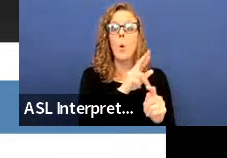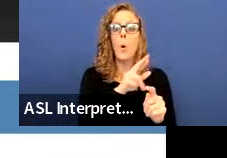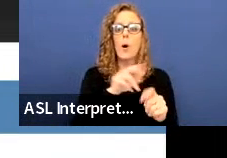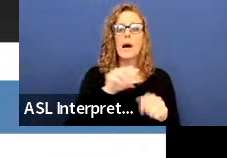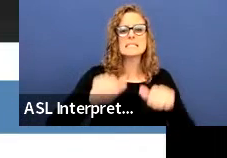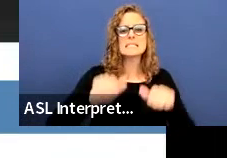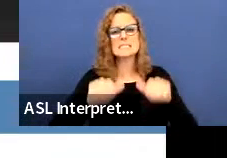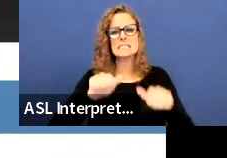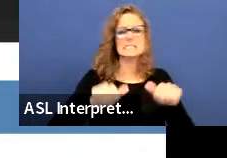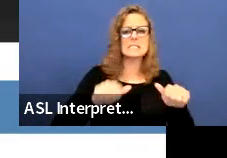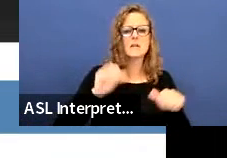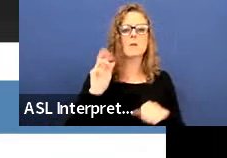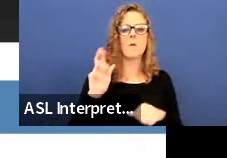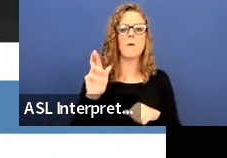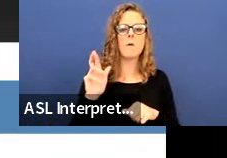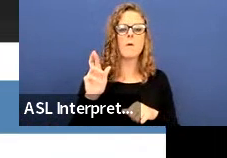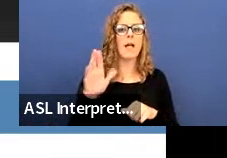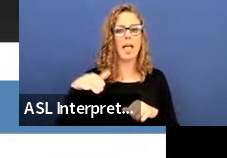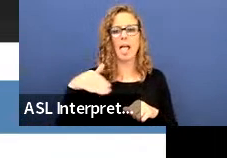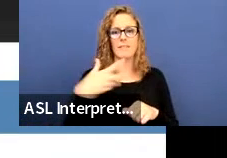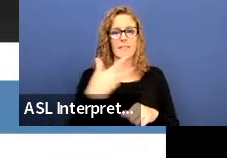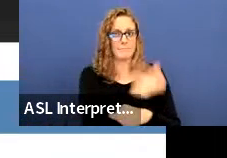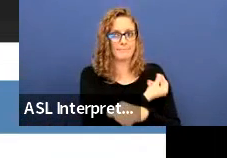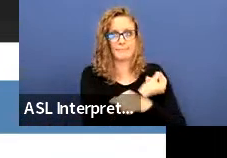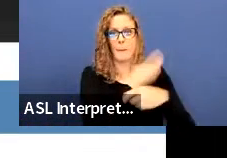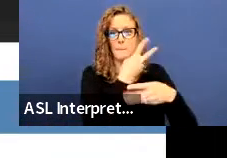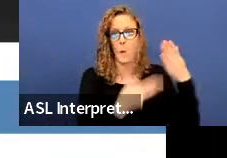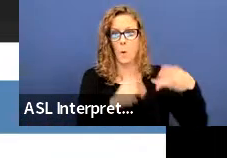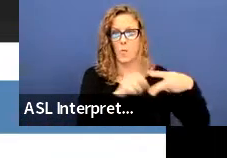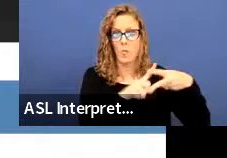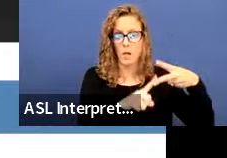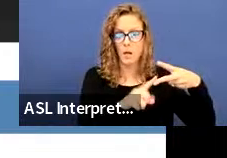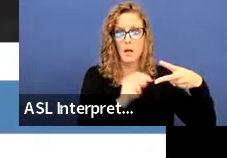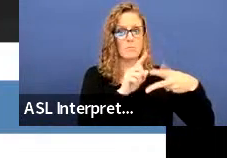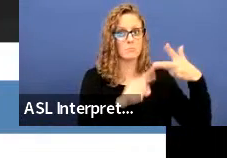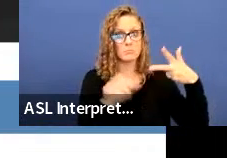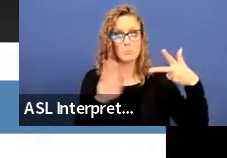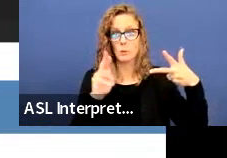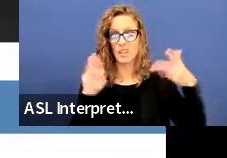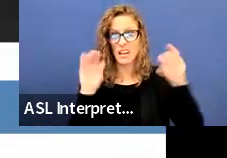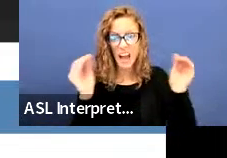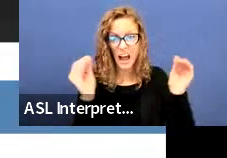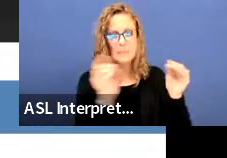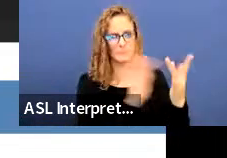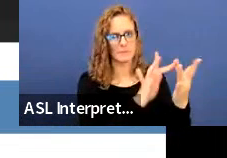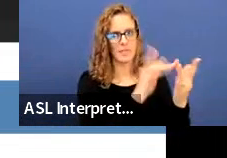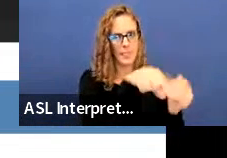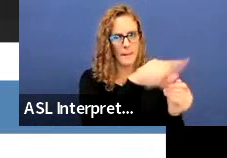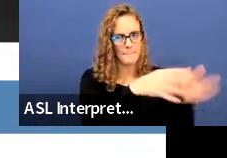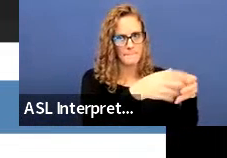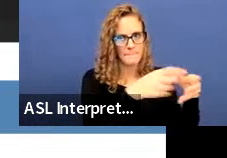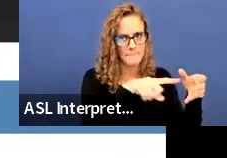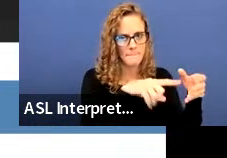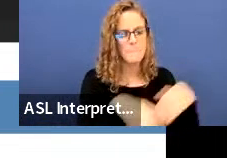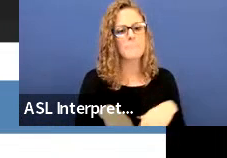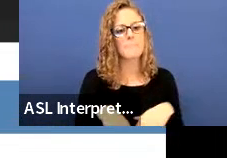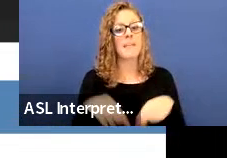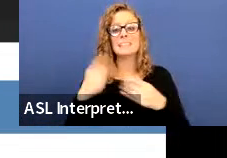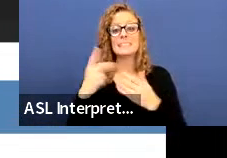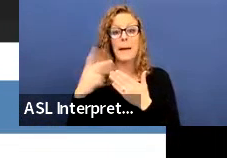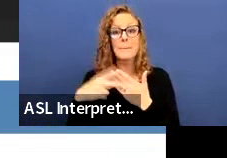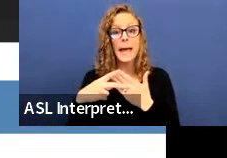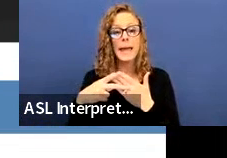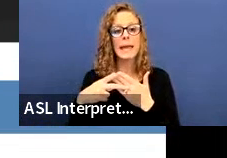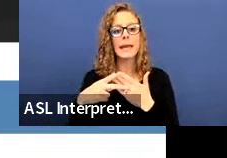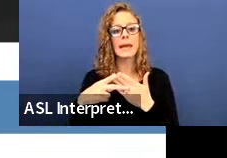or who have not completed their vaccination series. So just an update, the campaign is really, it's